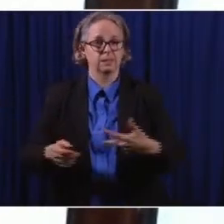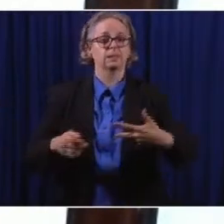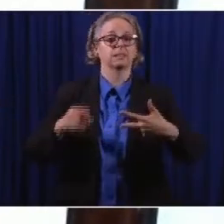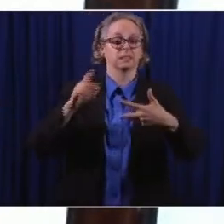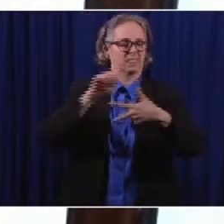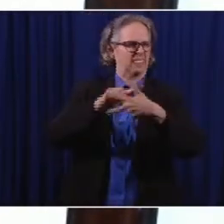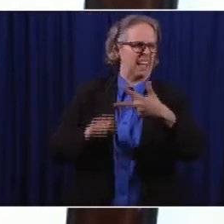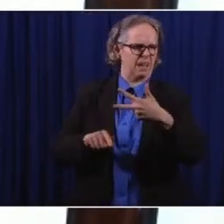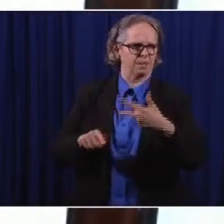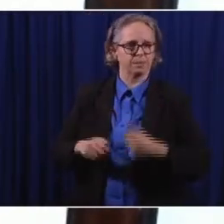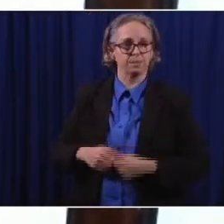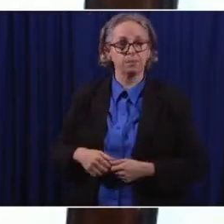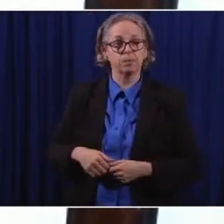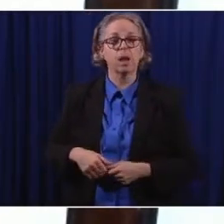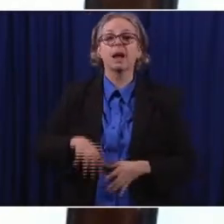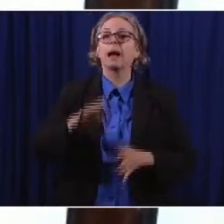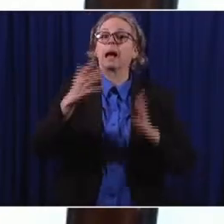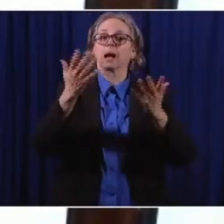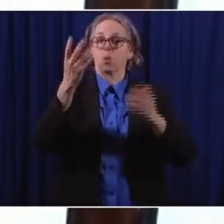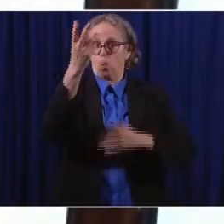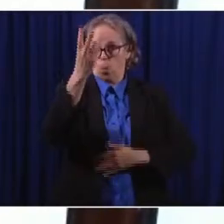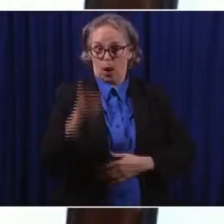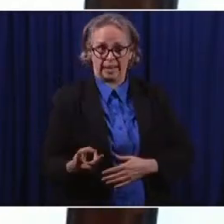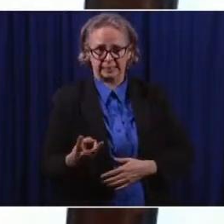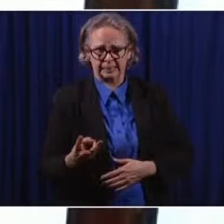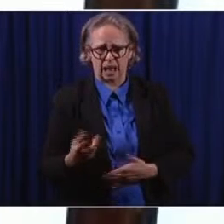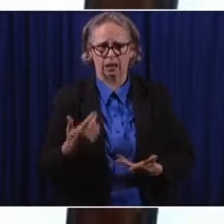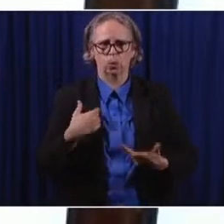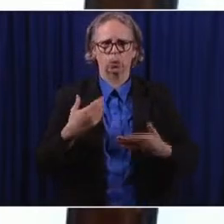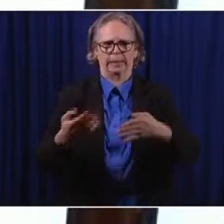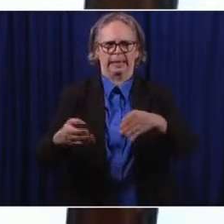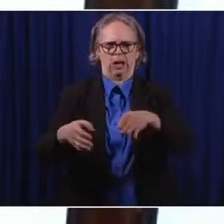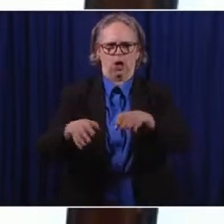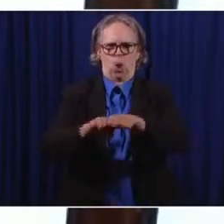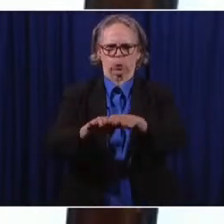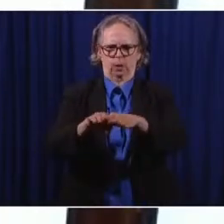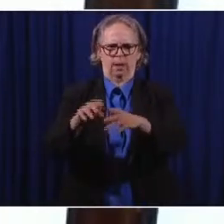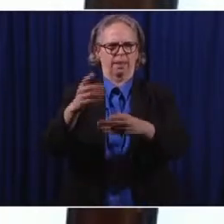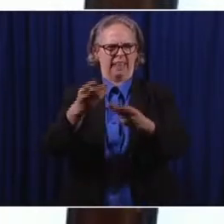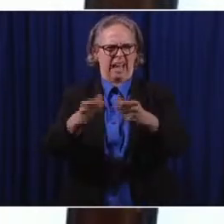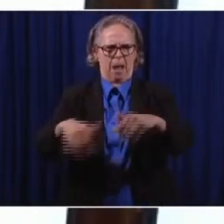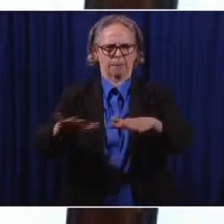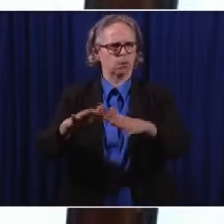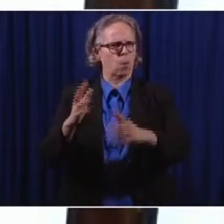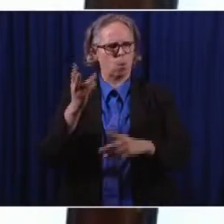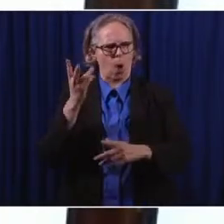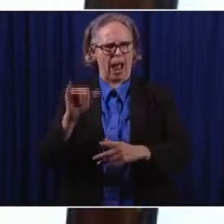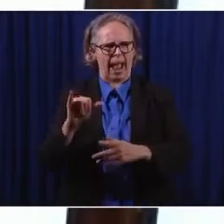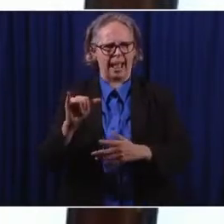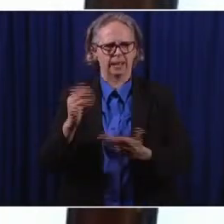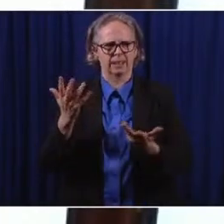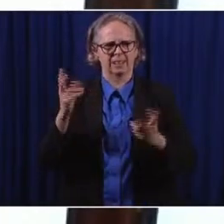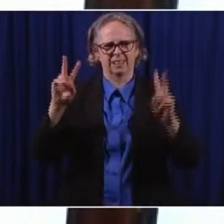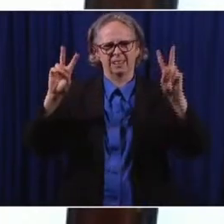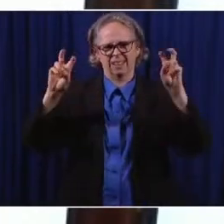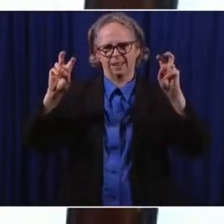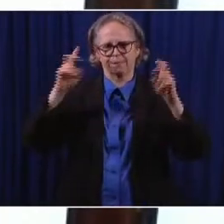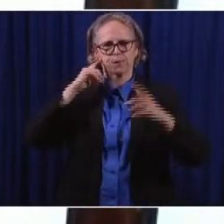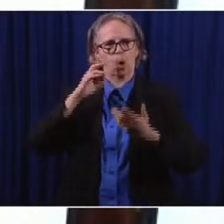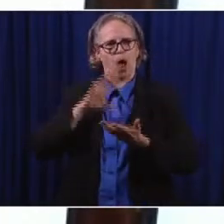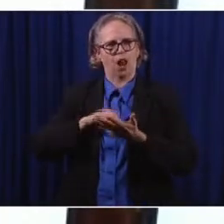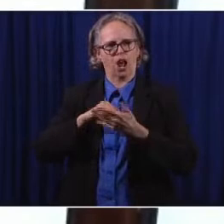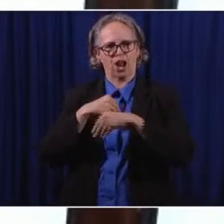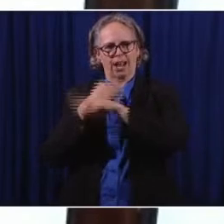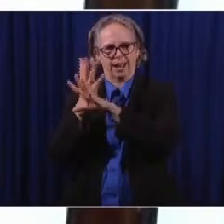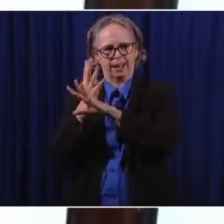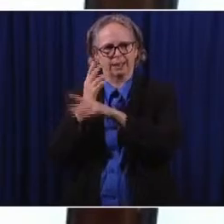Wednesdays as a distance learning day for staff for additional planning and for us to be able to do an additional deep